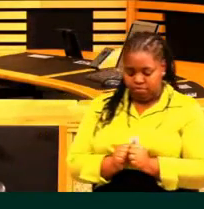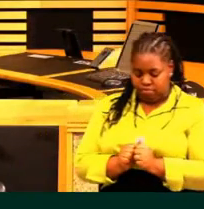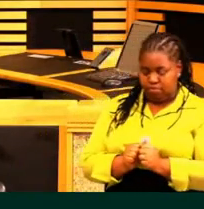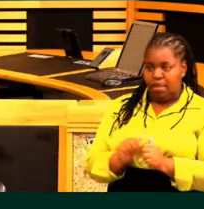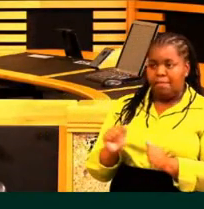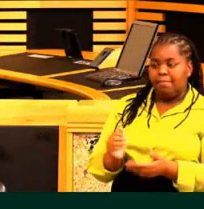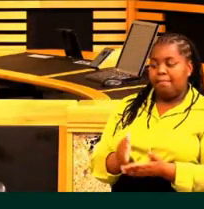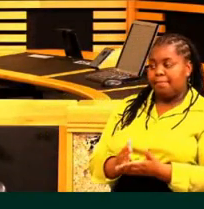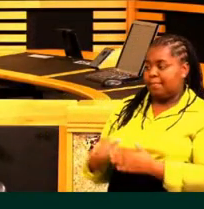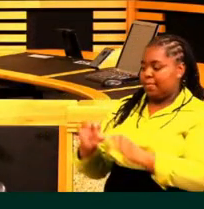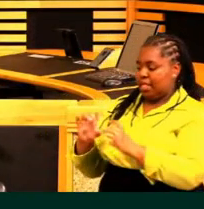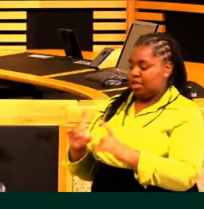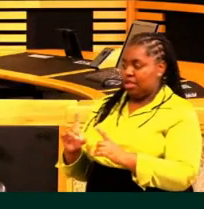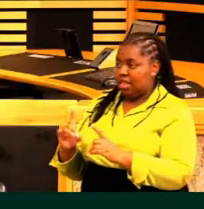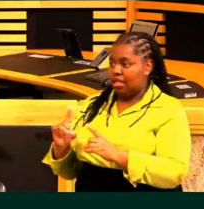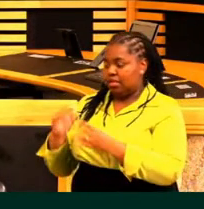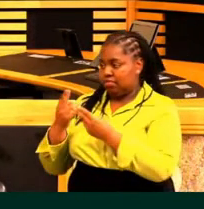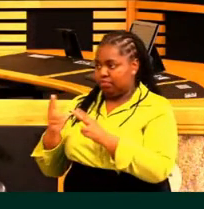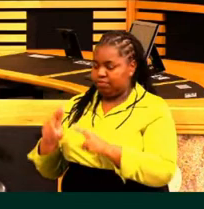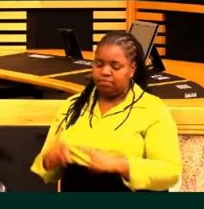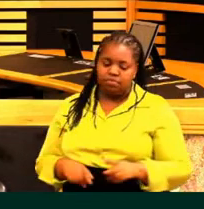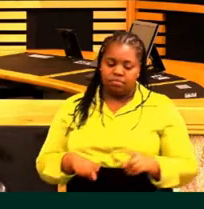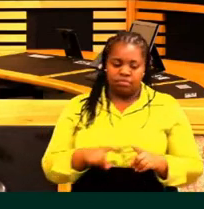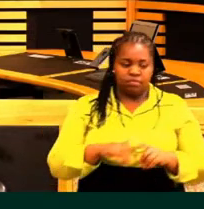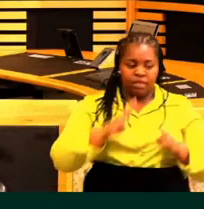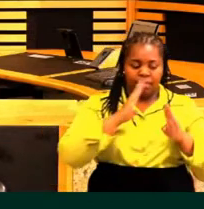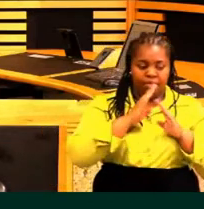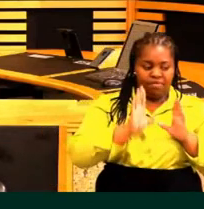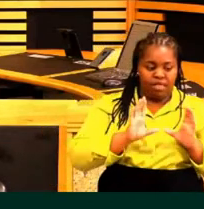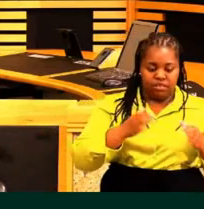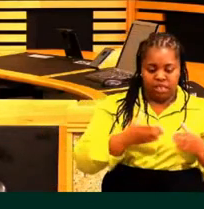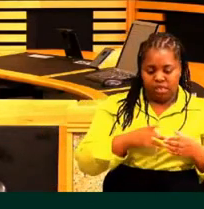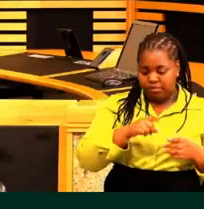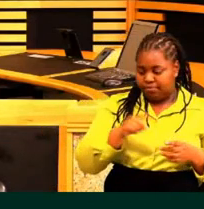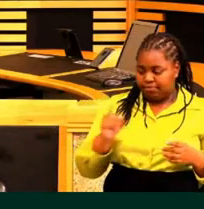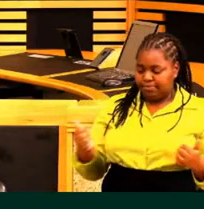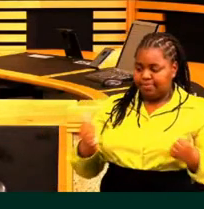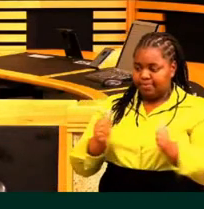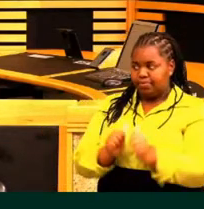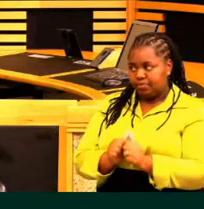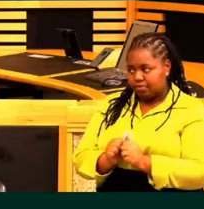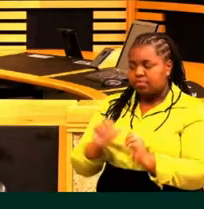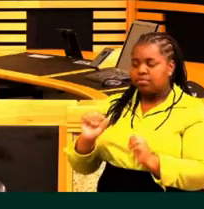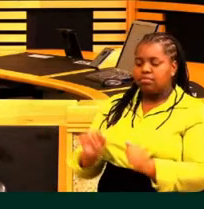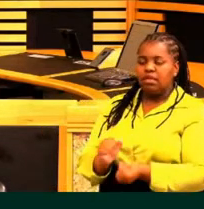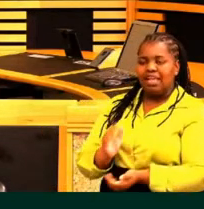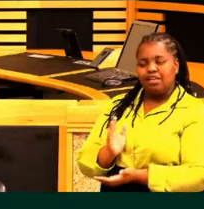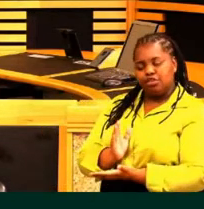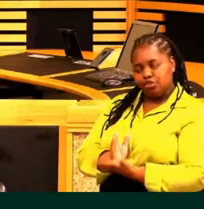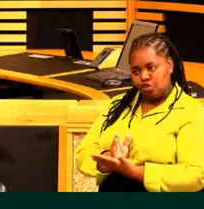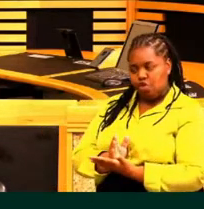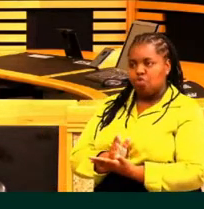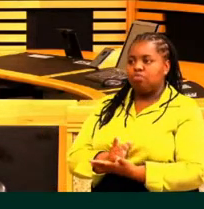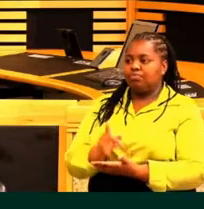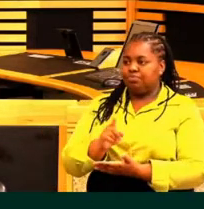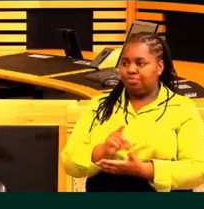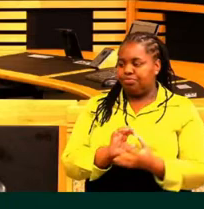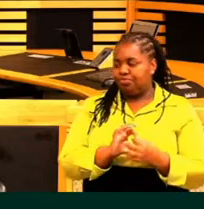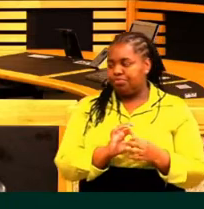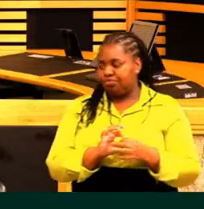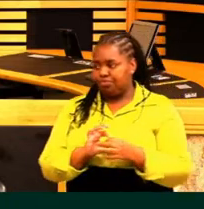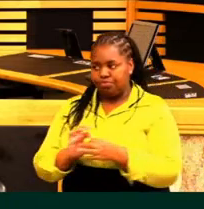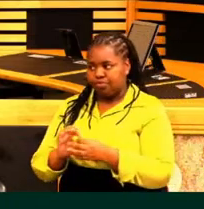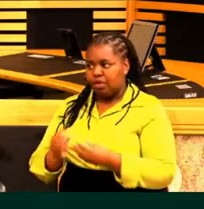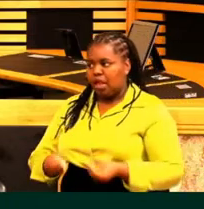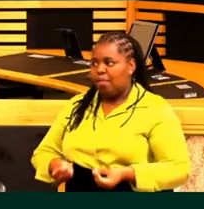educational institution and industries to ensure uh curial curial are relevant and